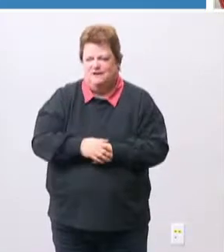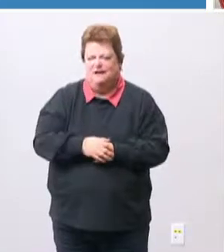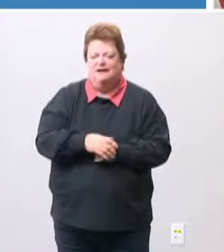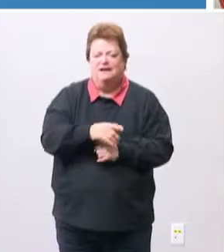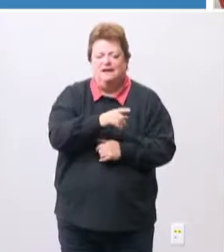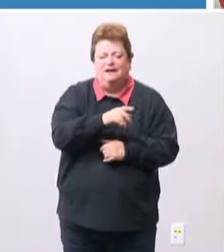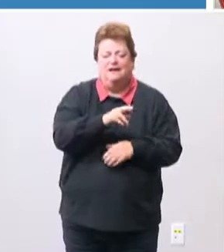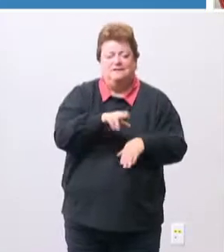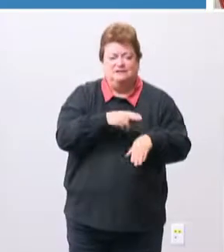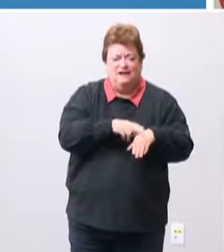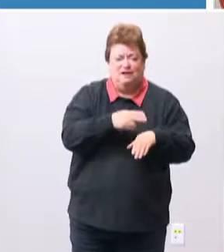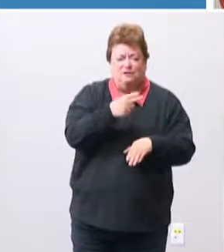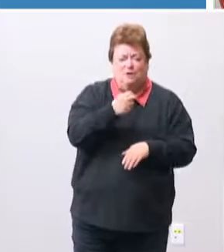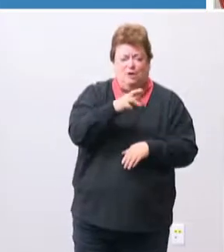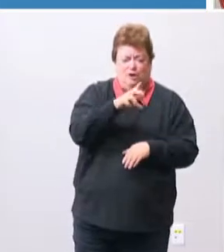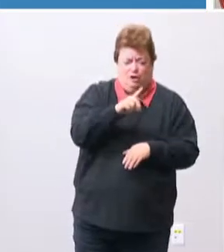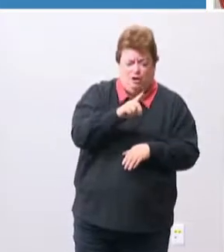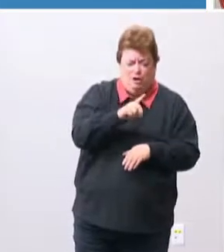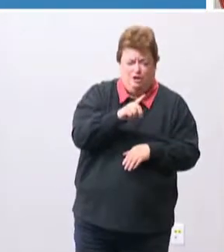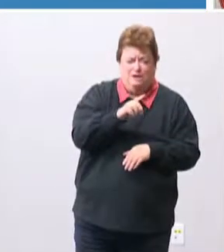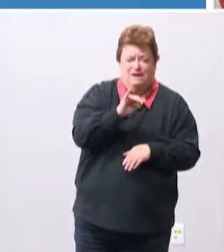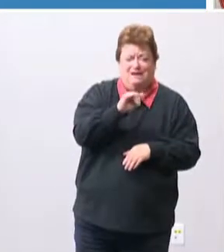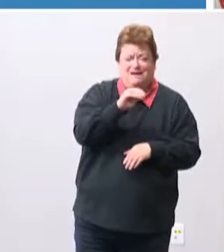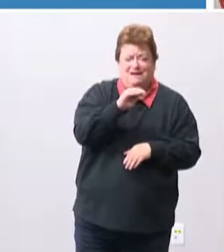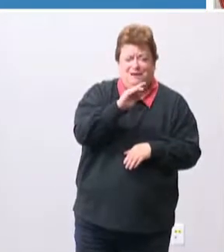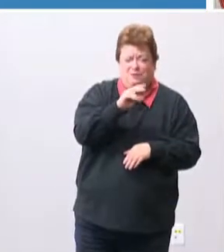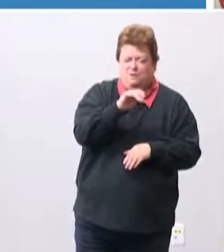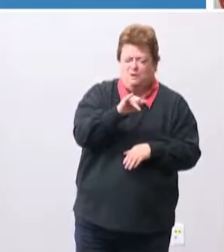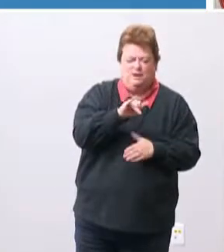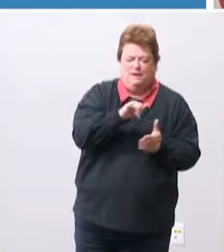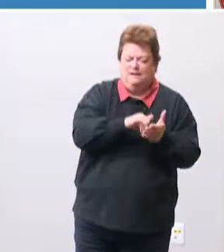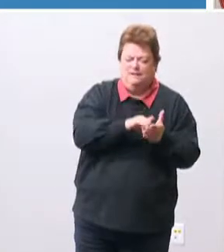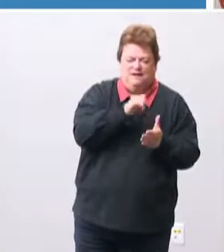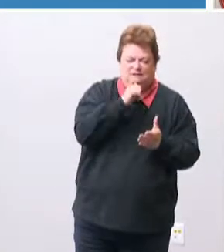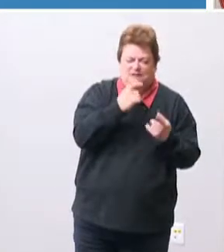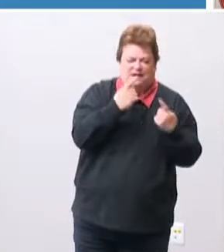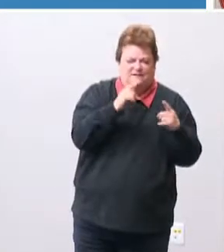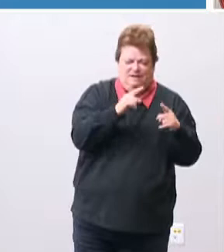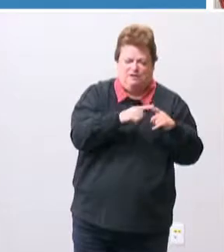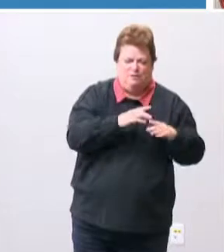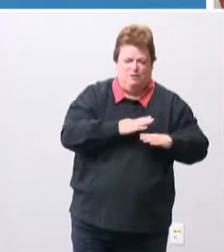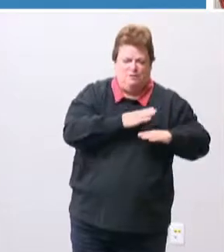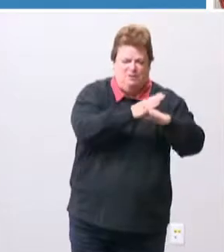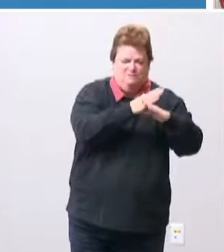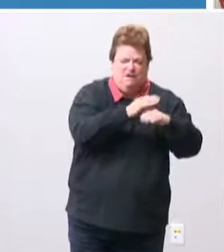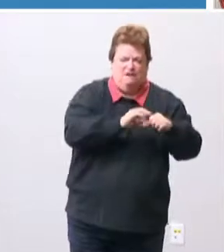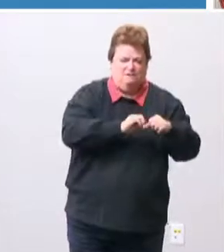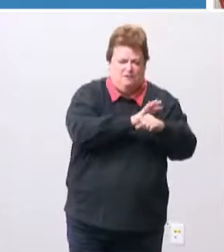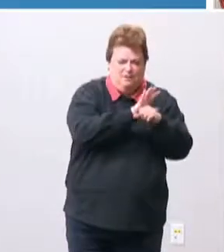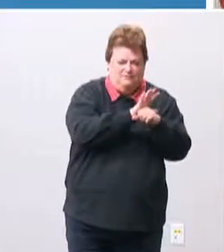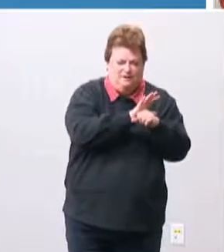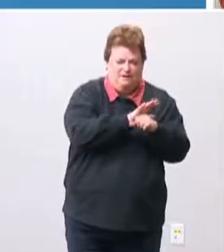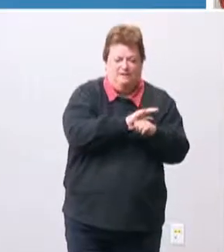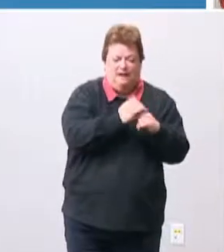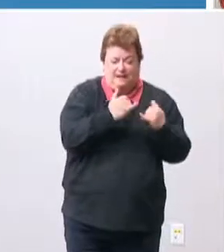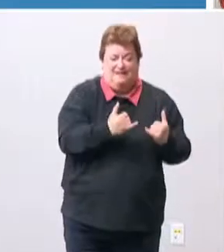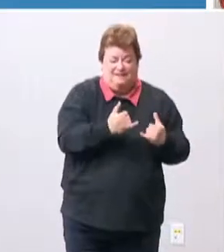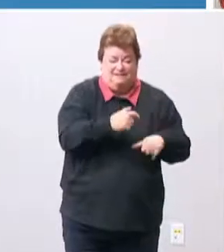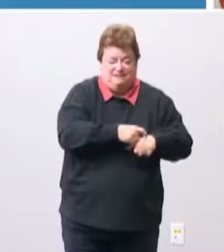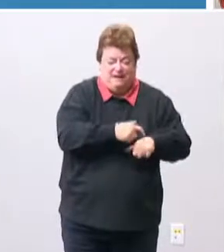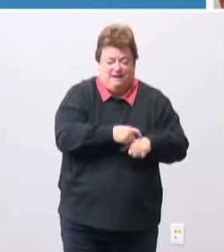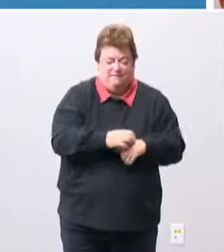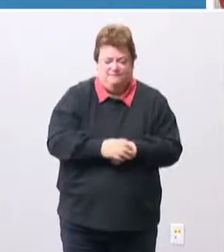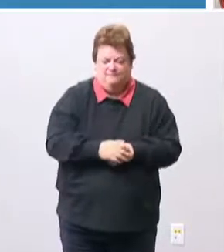herd immunity is not effective in preventing COVID-19 at this point in